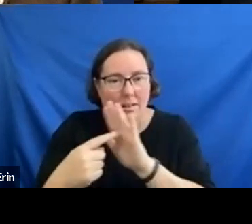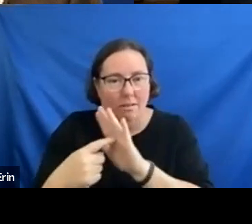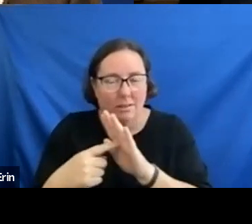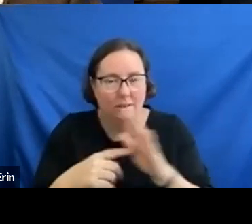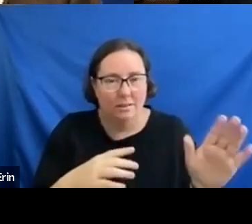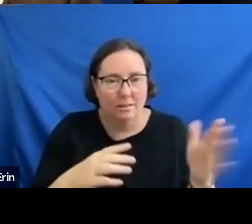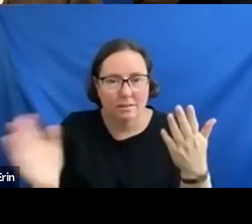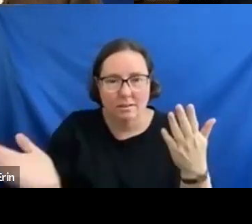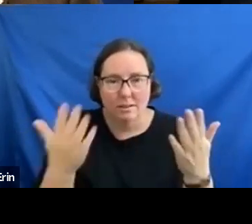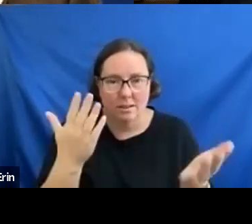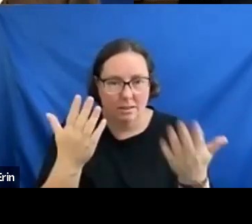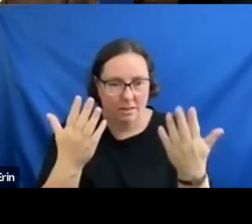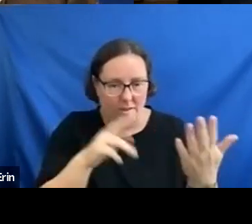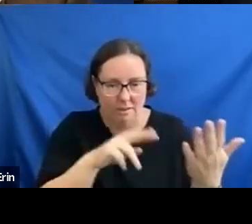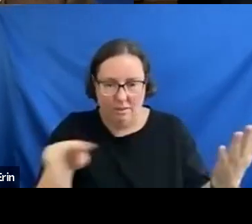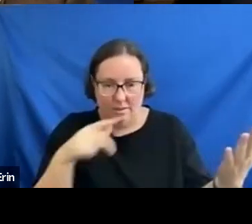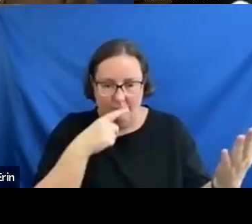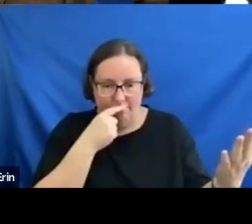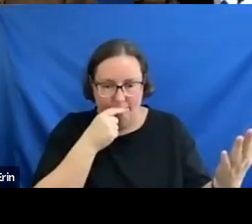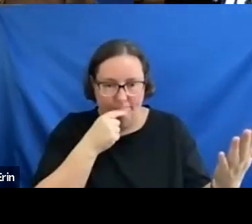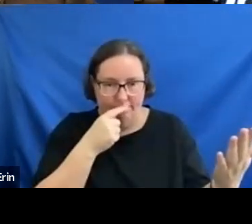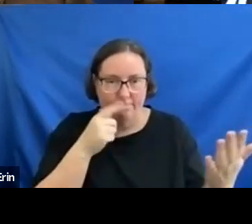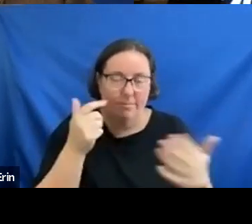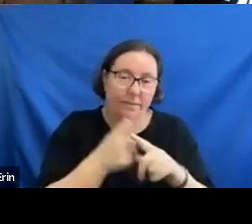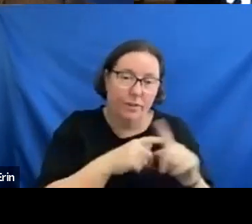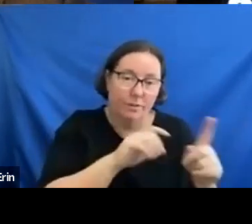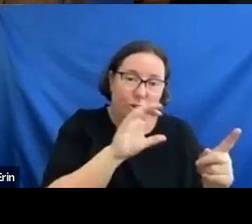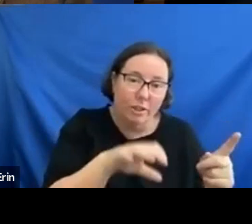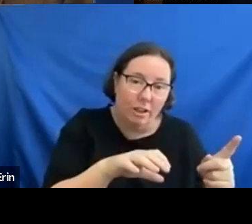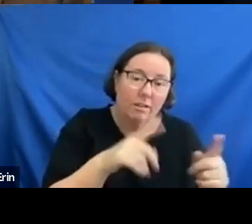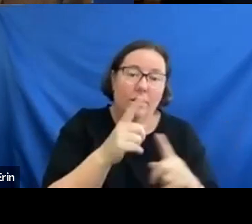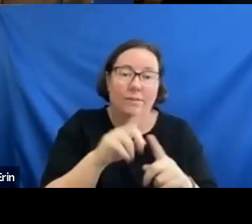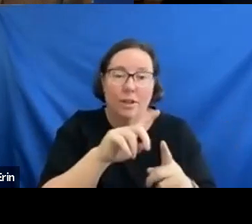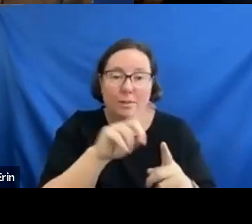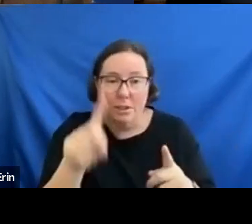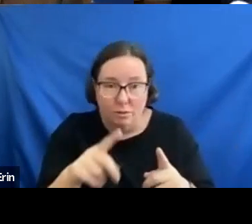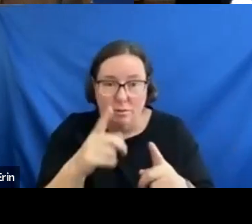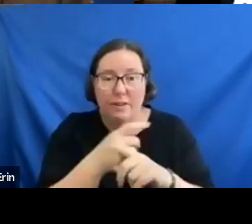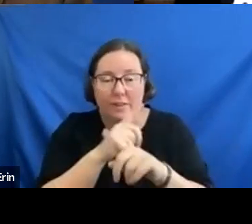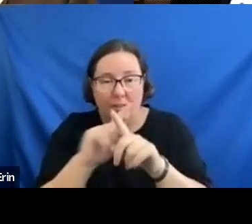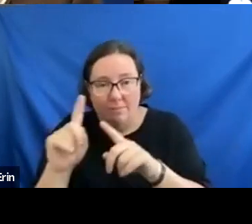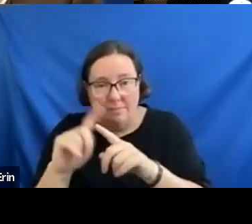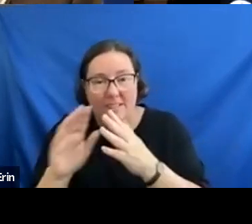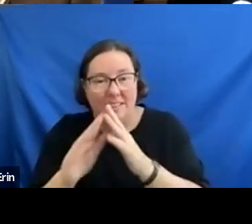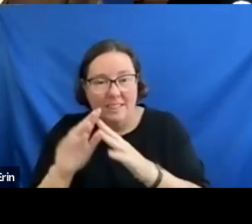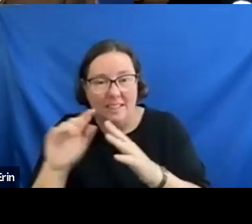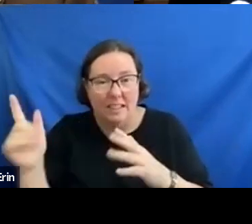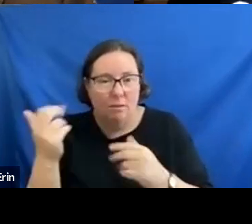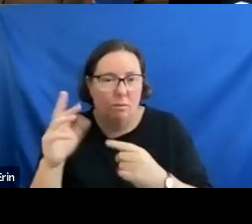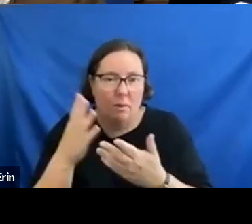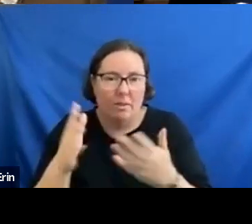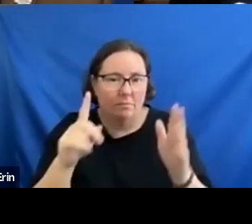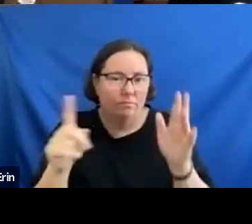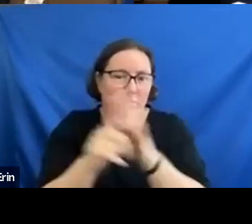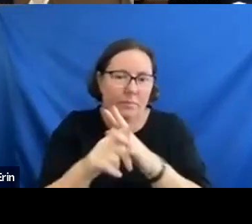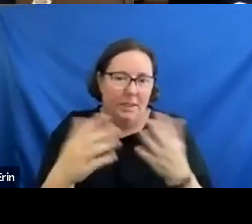that have been presented to us from places like Chicago and Detroit, or things that have come